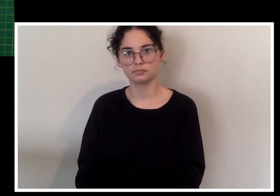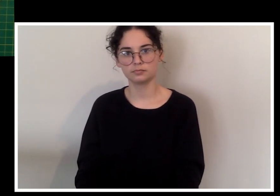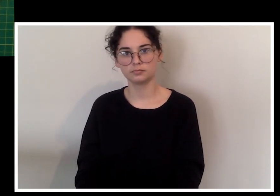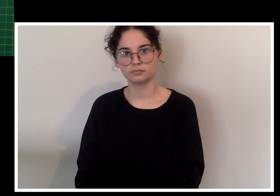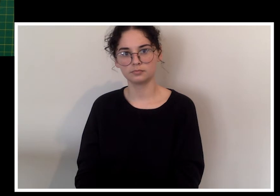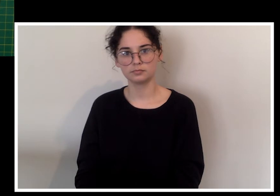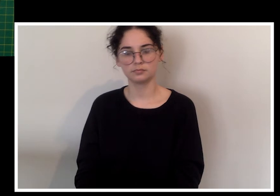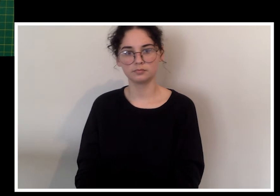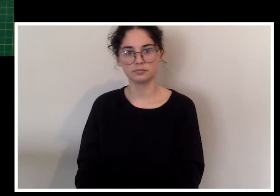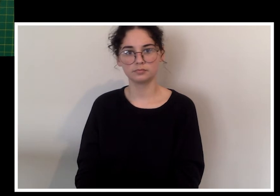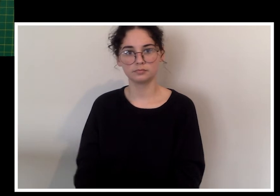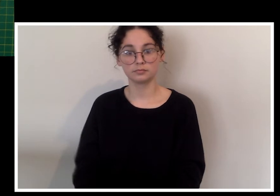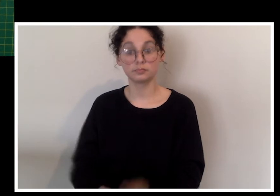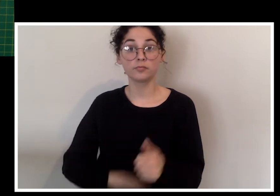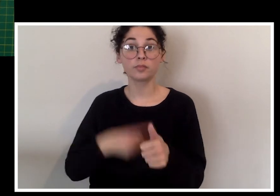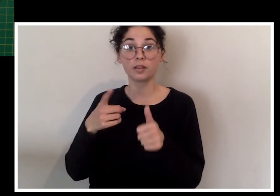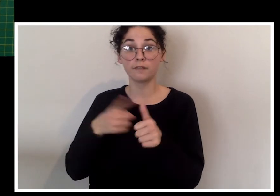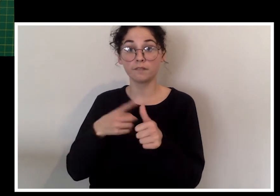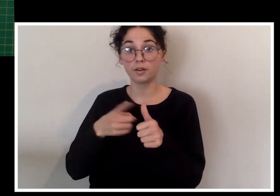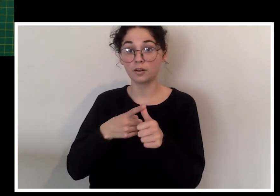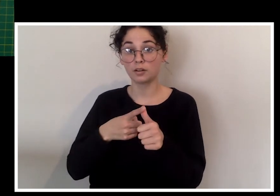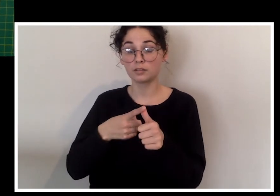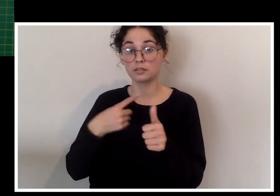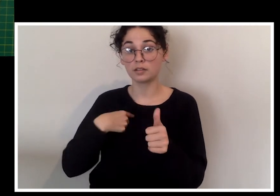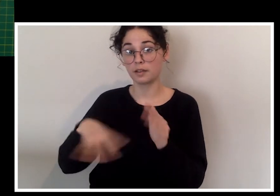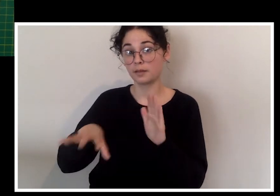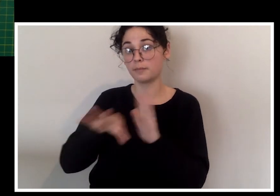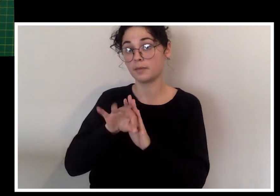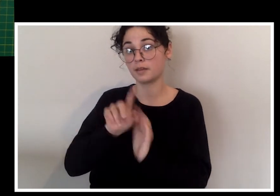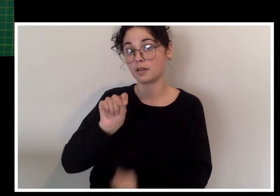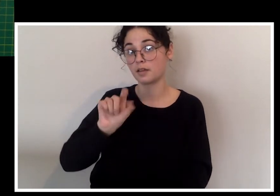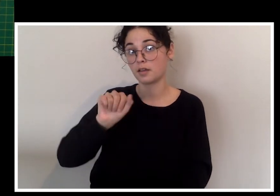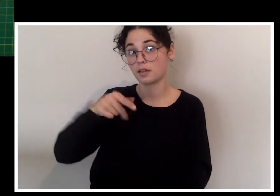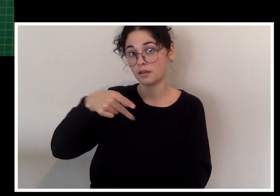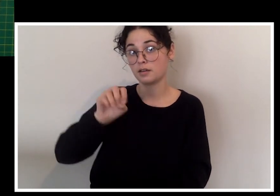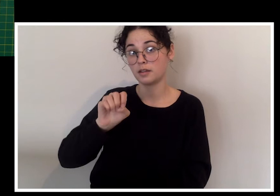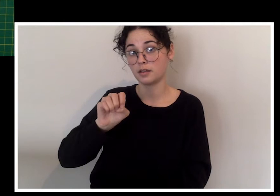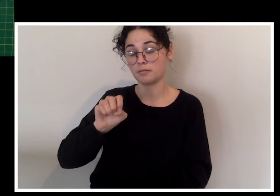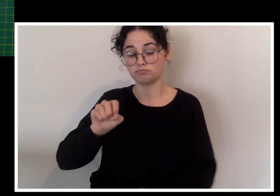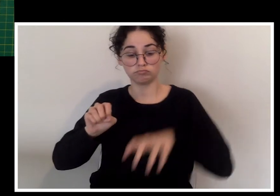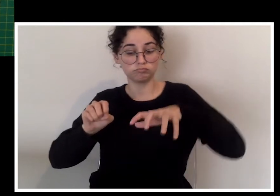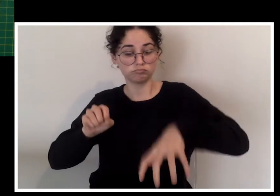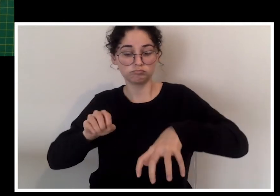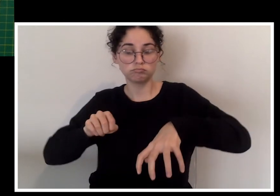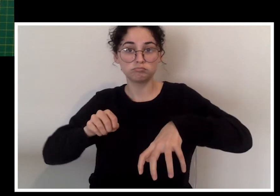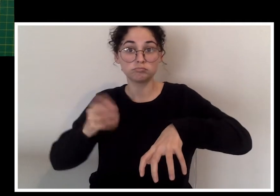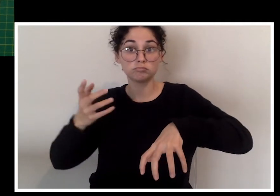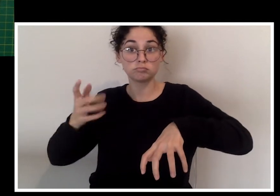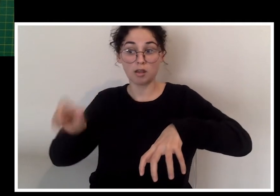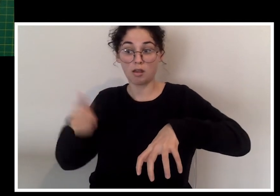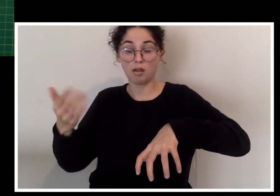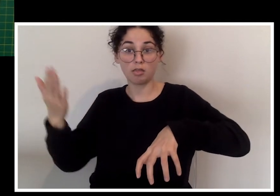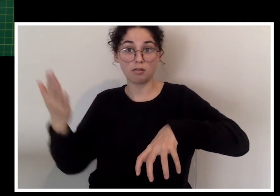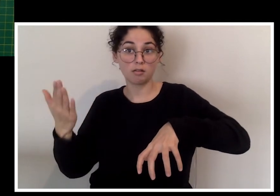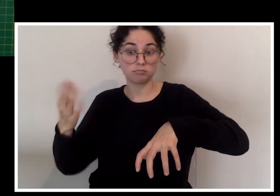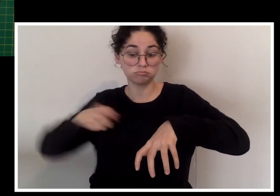So my first thing was I was tracing. So I'm holding my object down with one hand while I trace